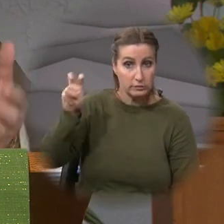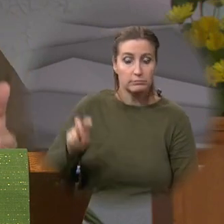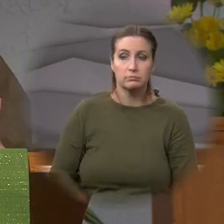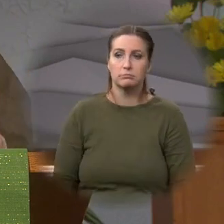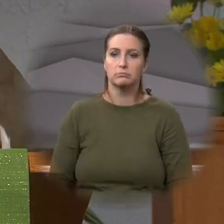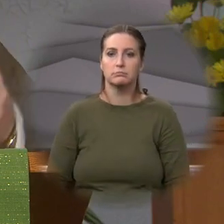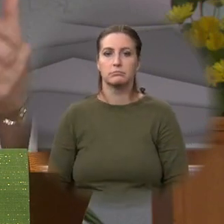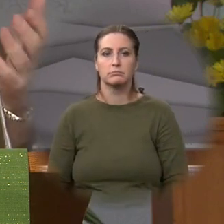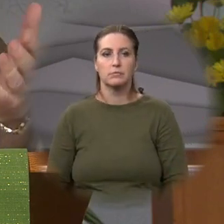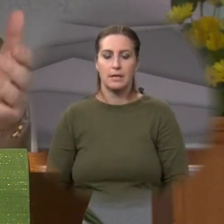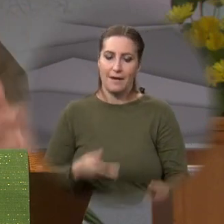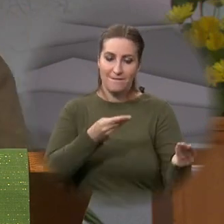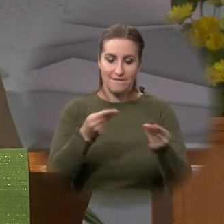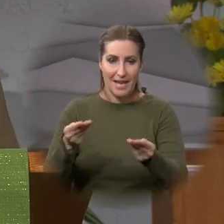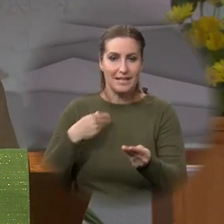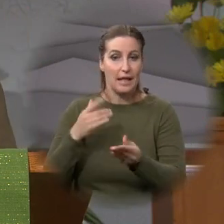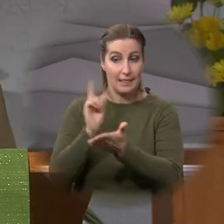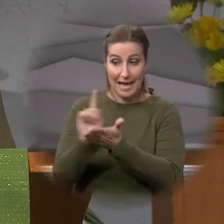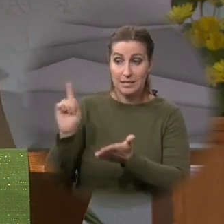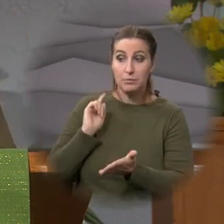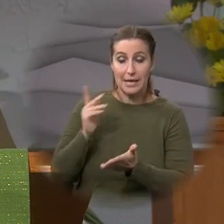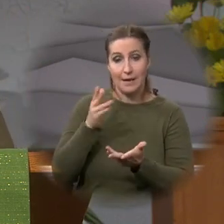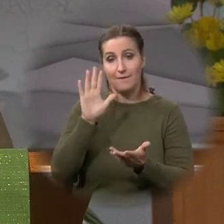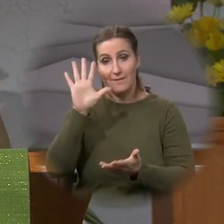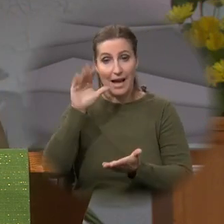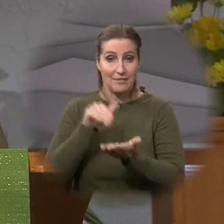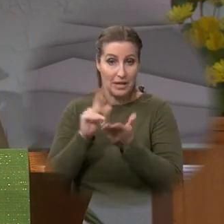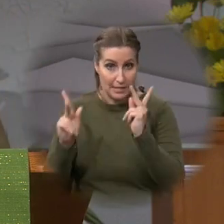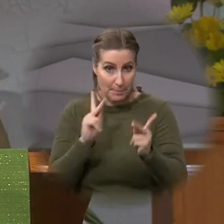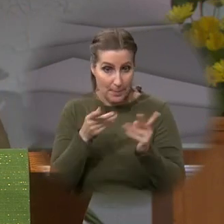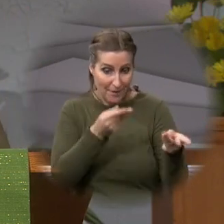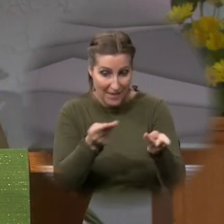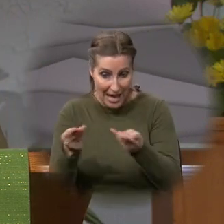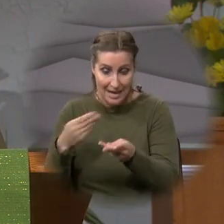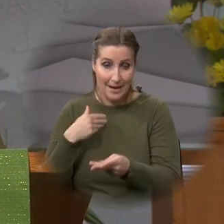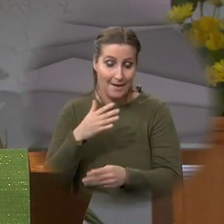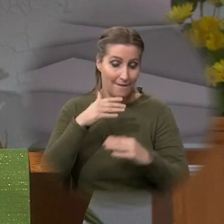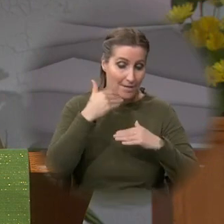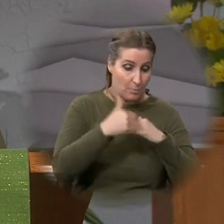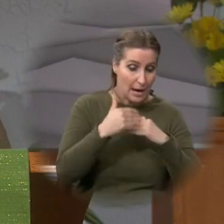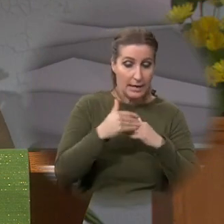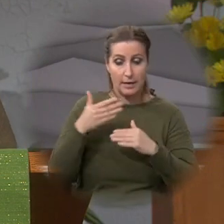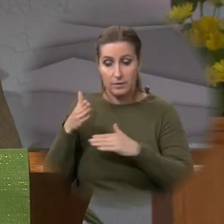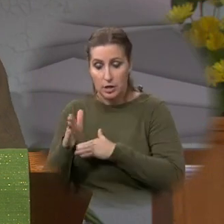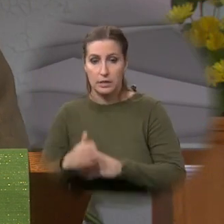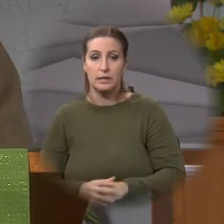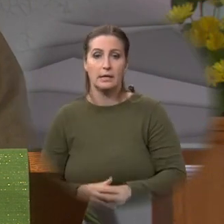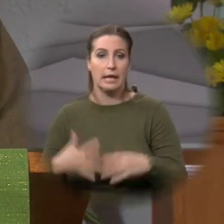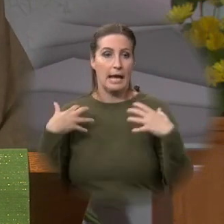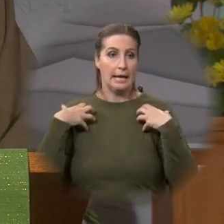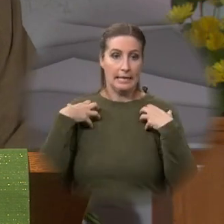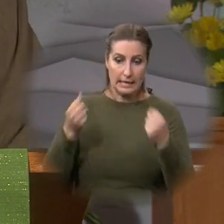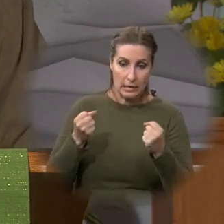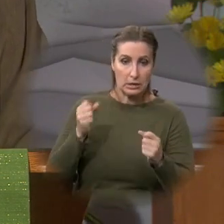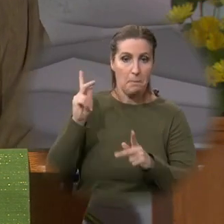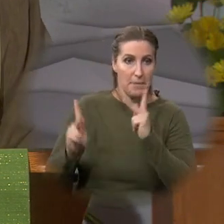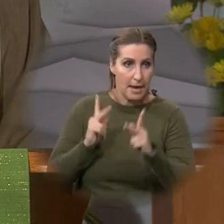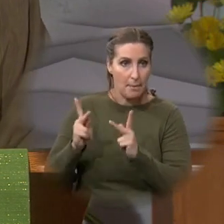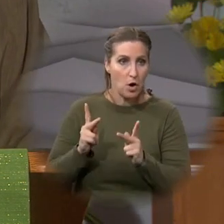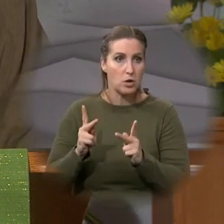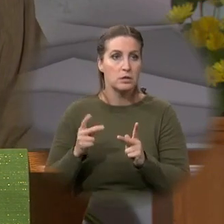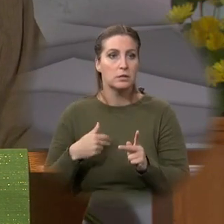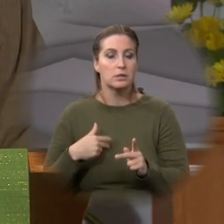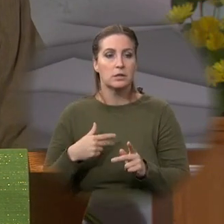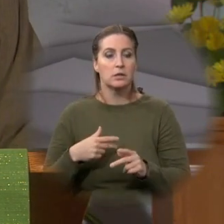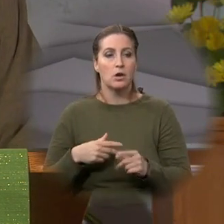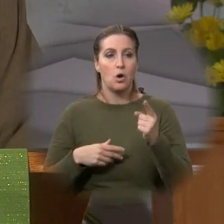fed the 5,000, which we heard in last week's gospel. He healed a demoniac. He raised the